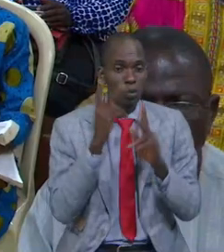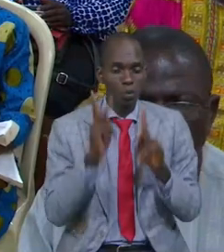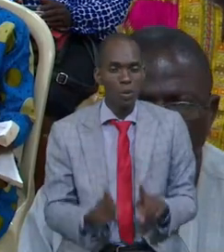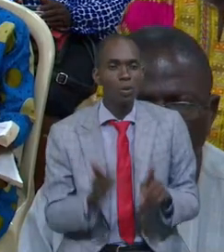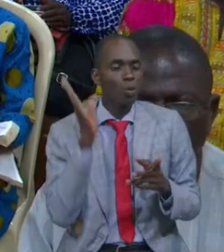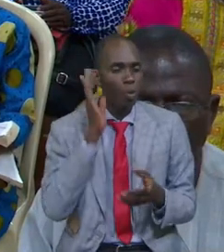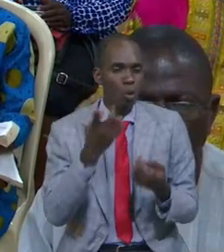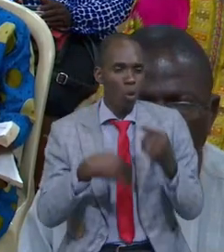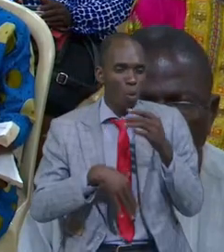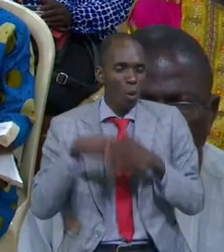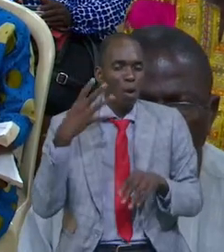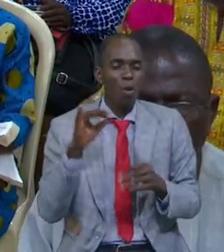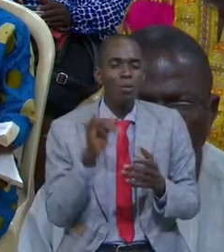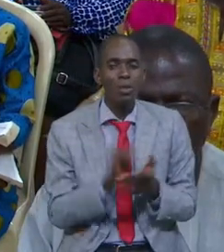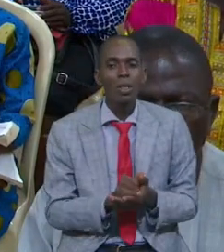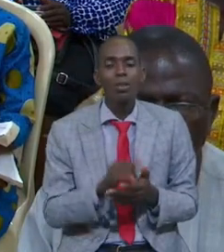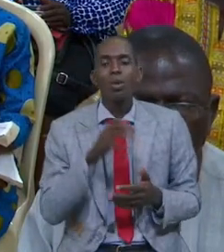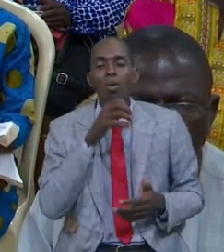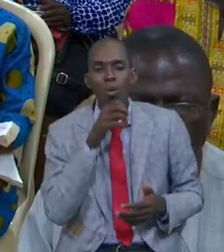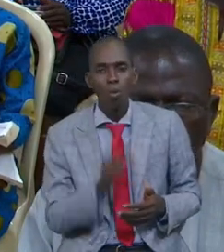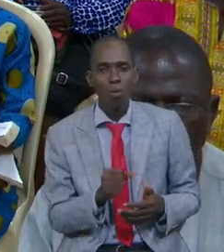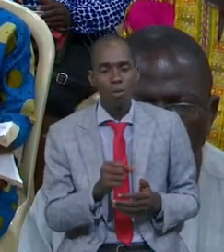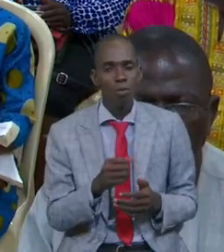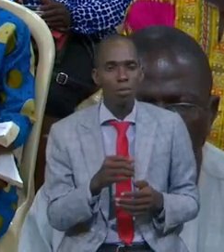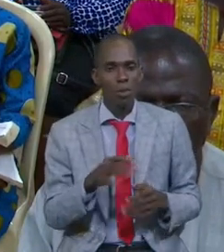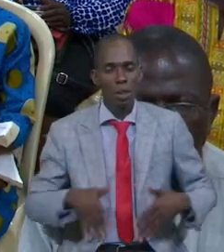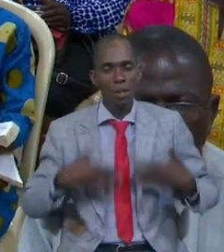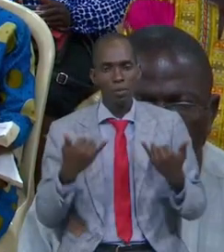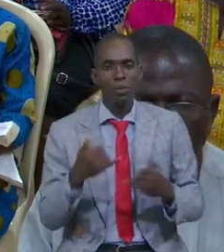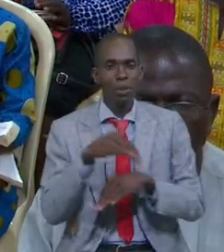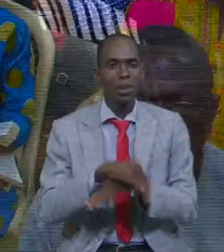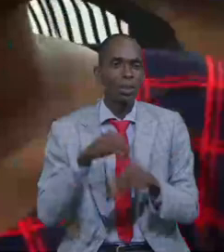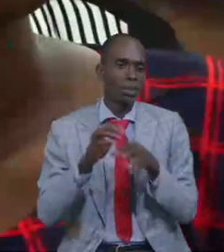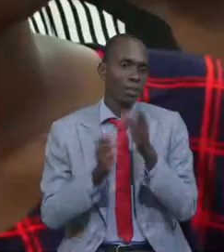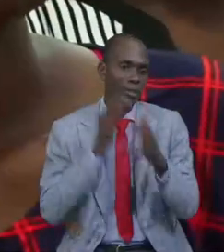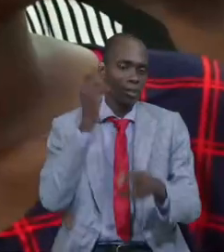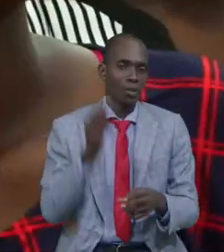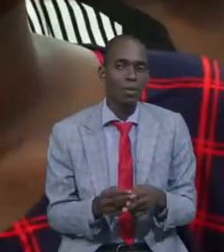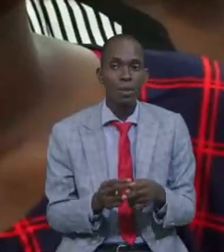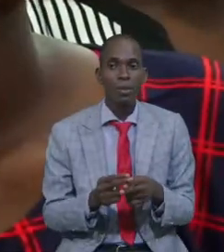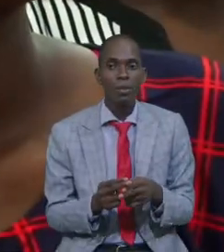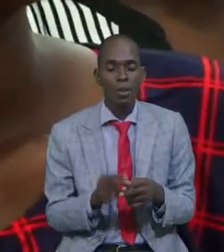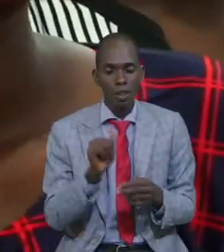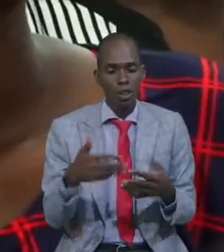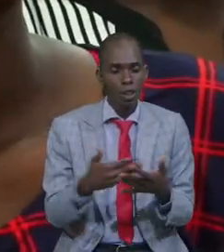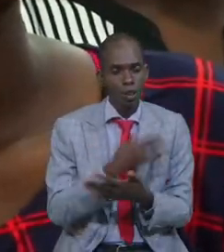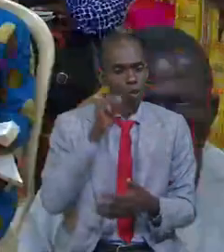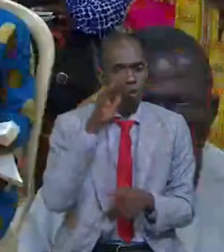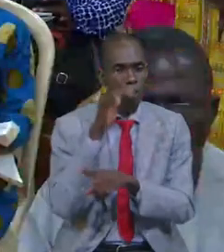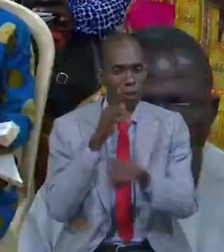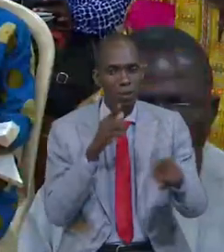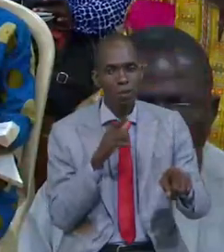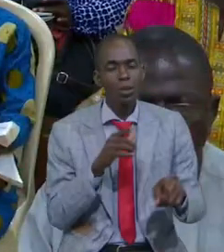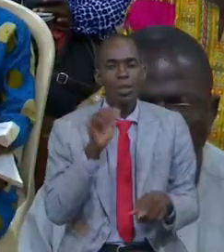out of that old man sitting there tonight in Jesus' name. A new woman, a